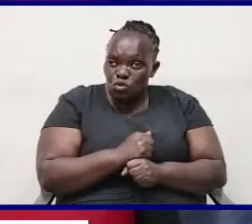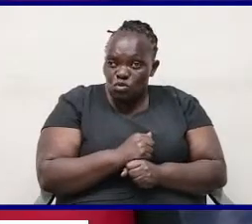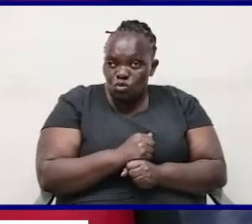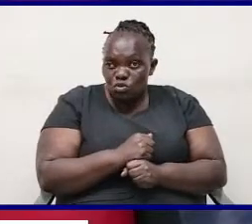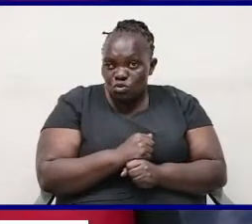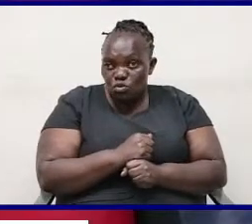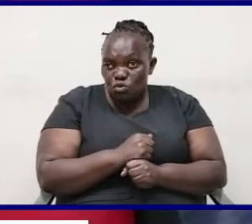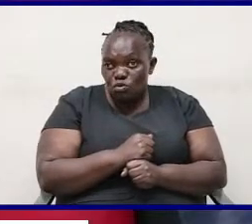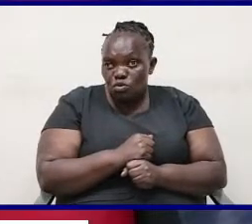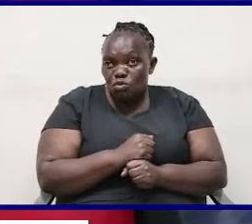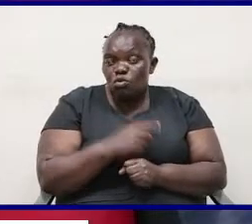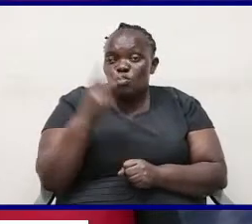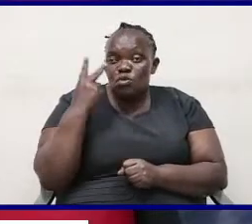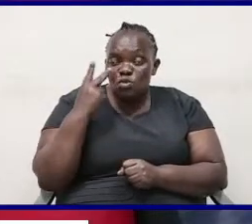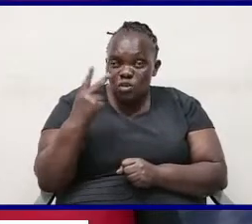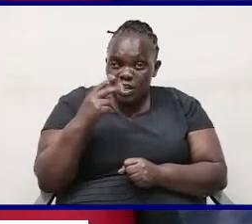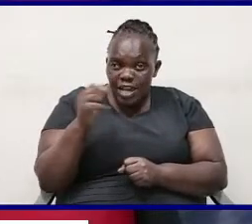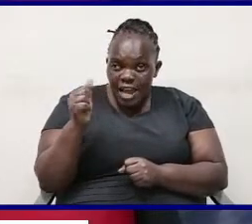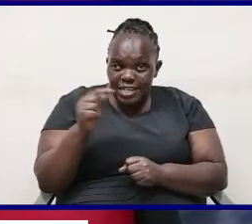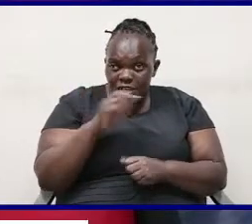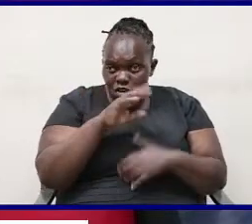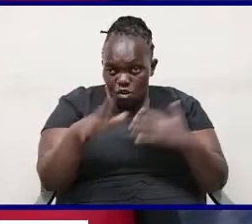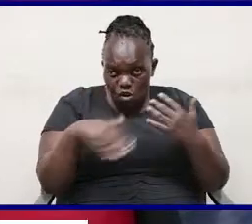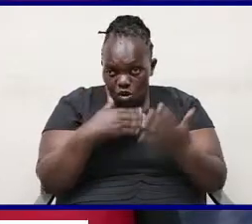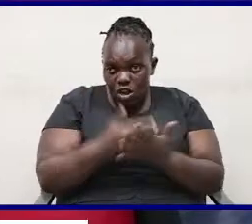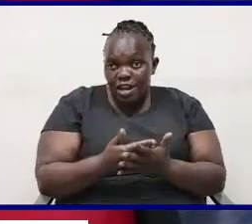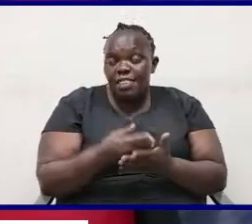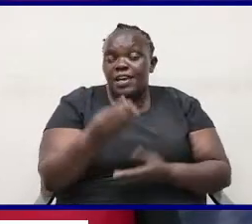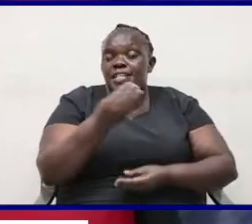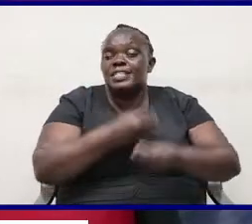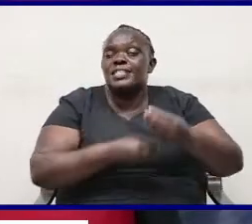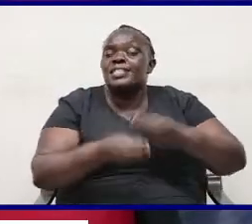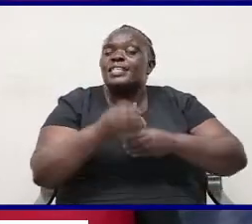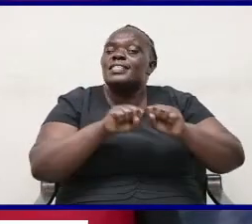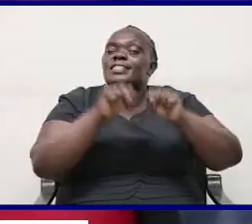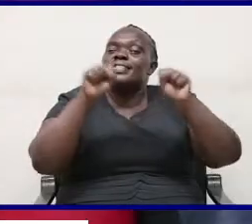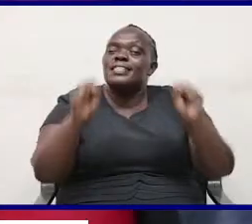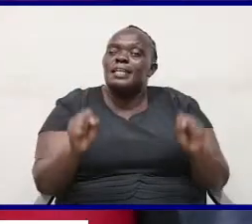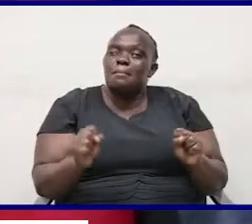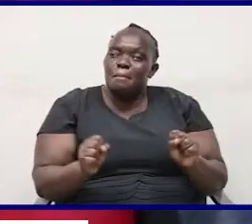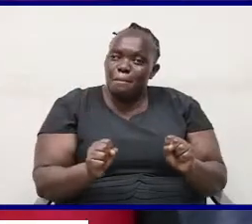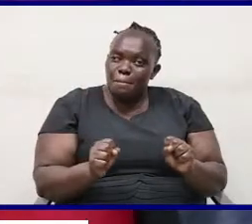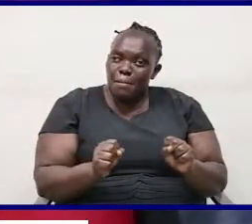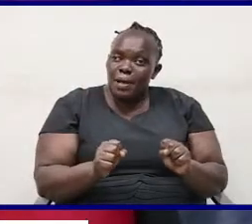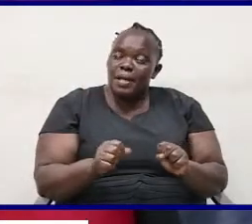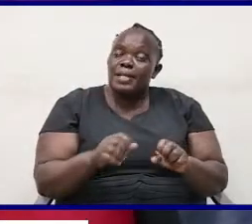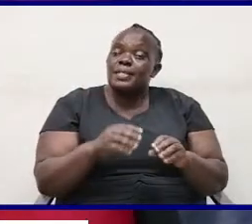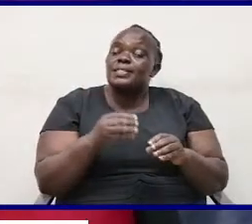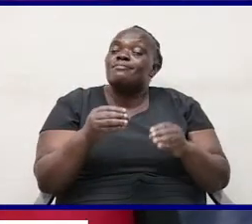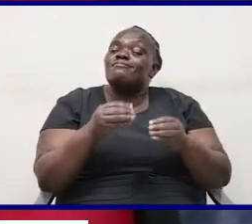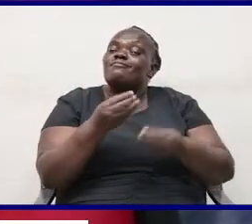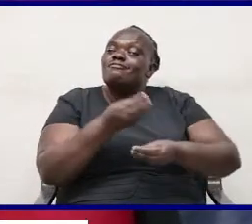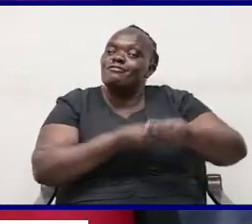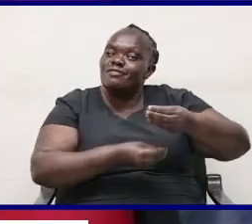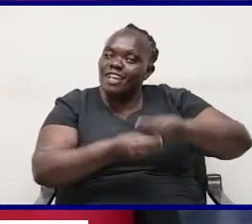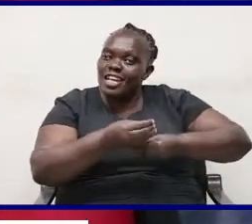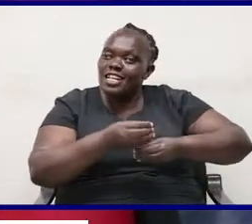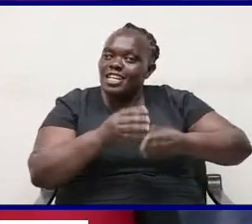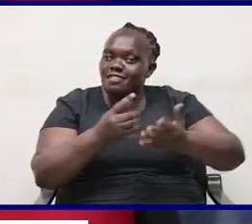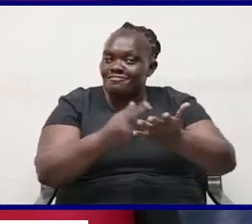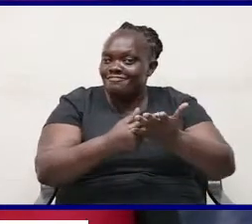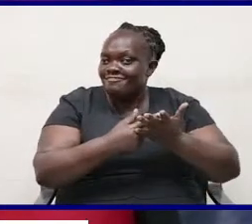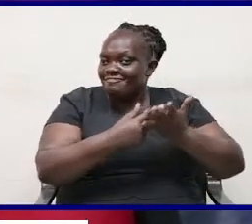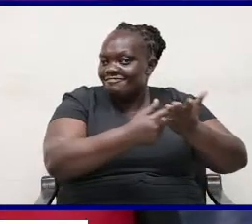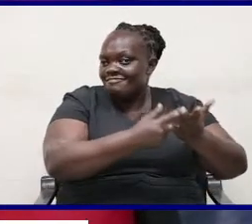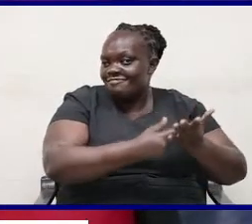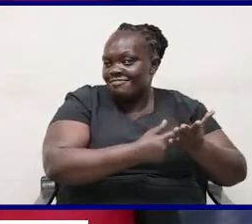actually looking at what we have in the trade ecosystem, the trade negotiations that